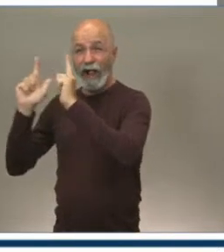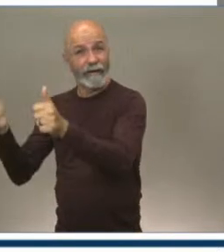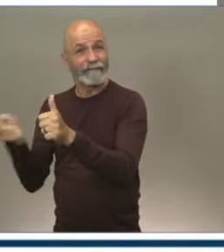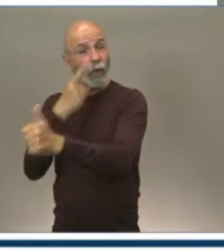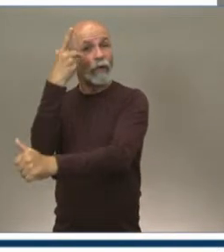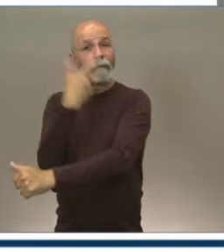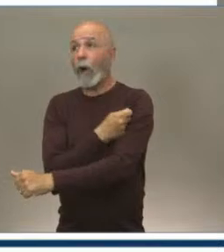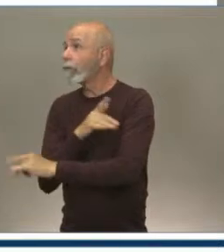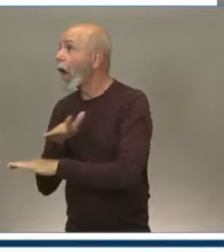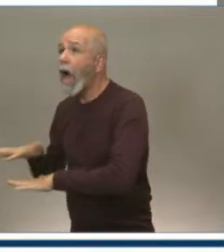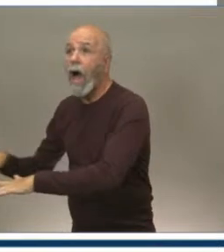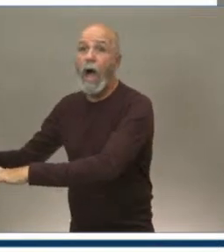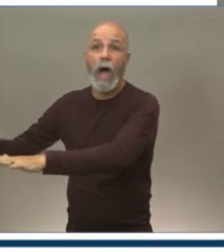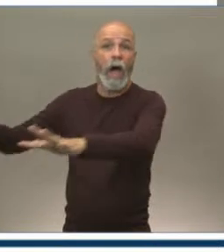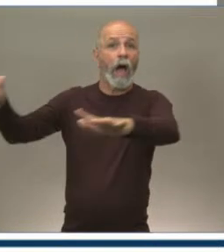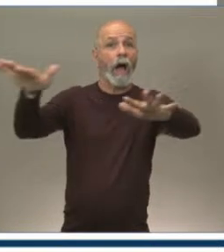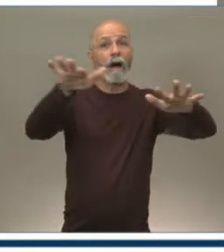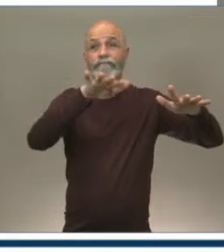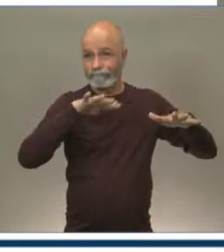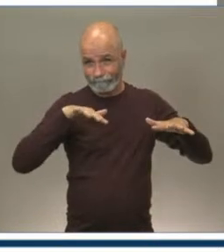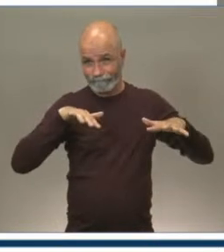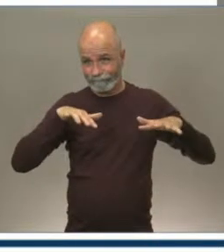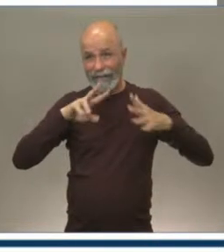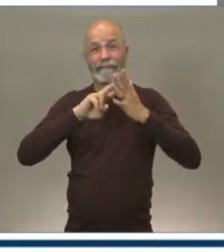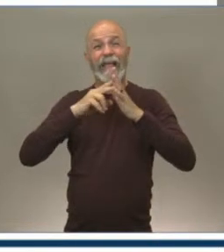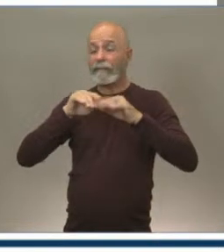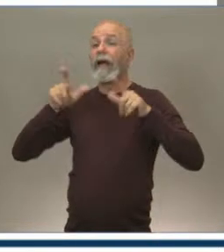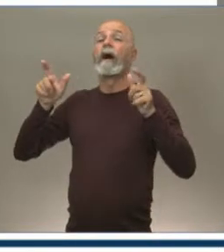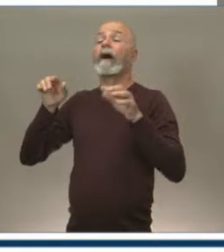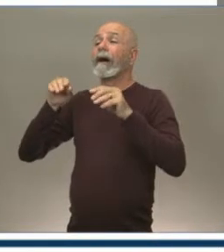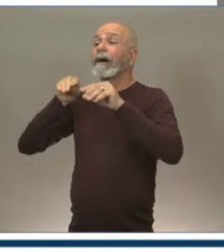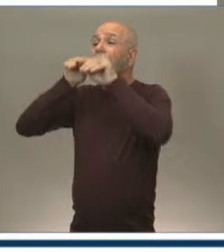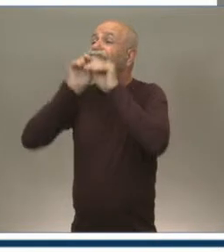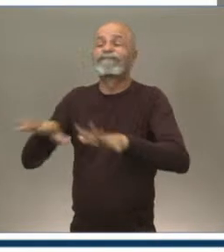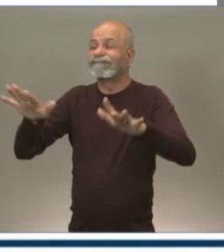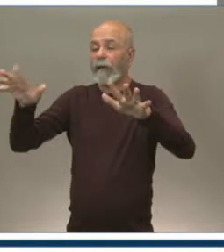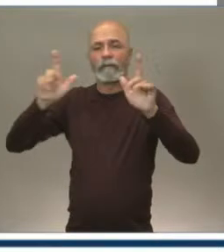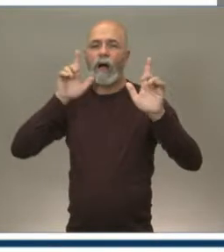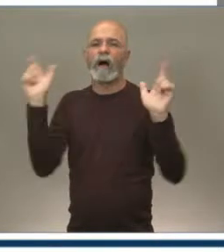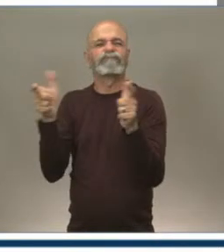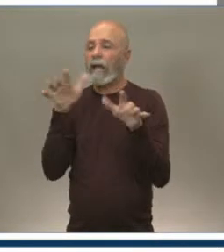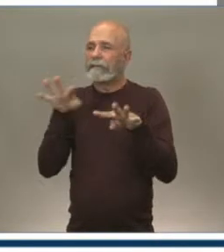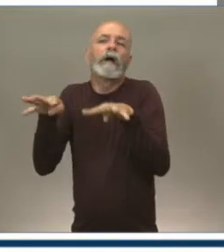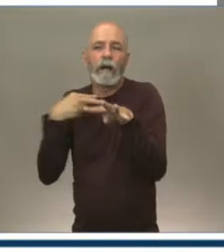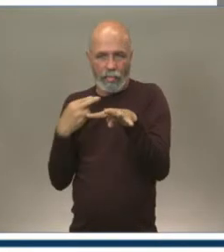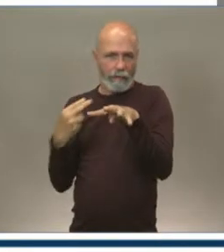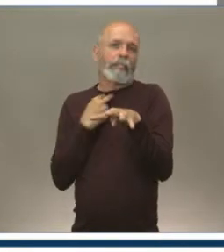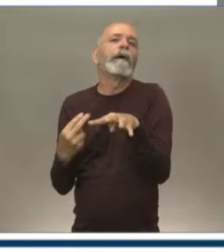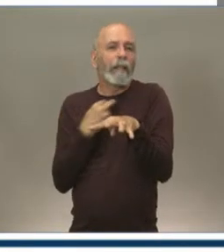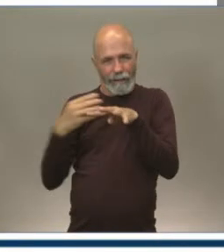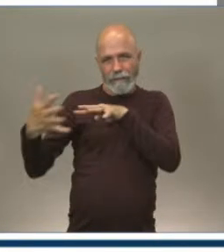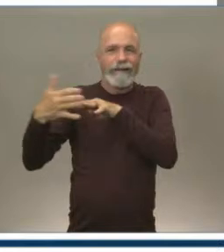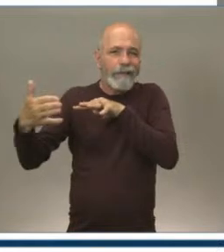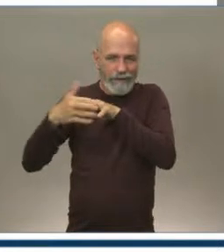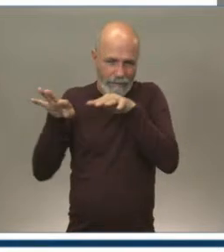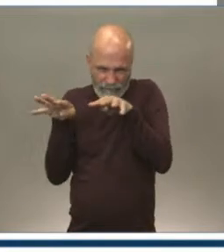opportunities for the virus to spread widely and for it to severely impact Nova Scotians' health and our healthcare